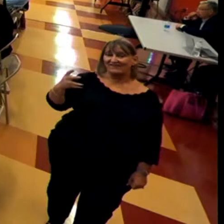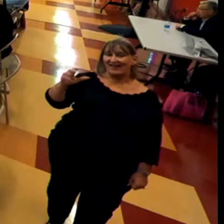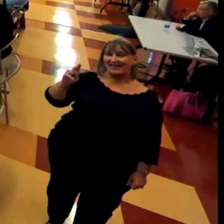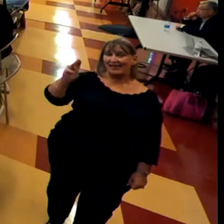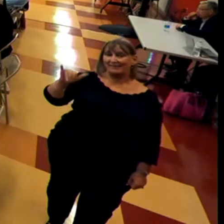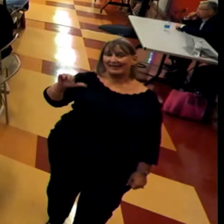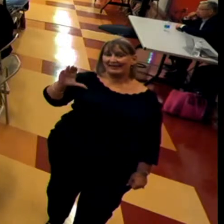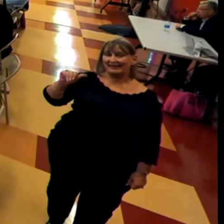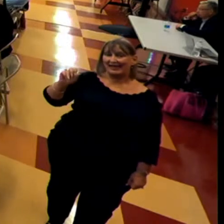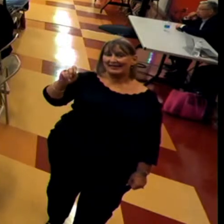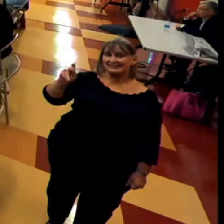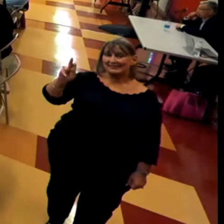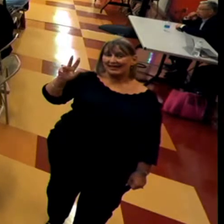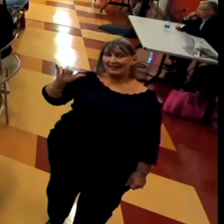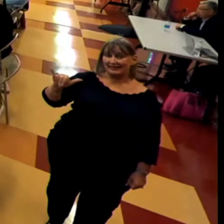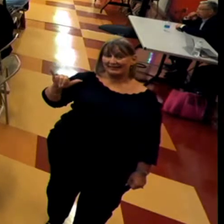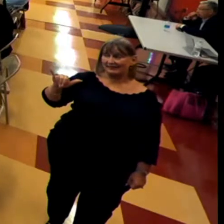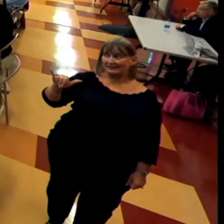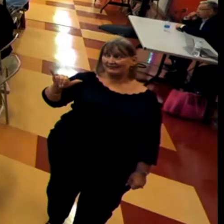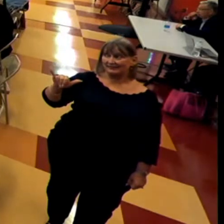Castelli.